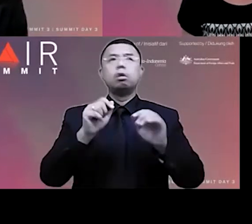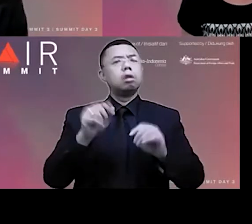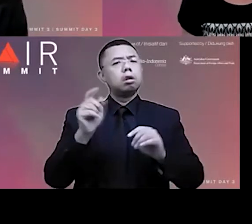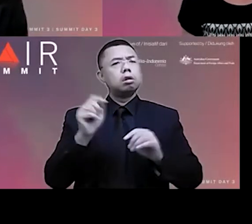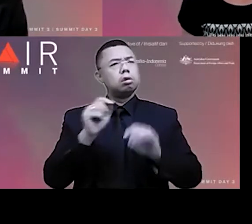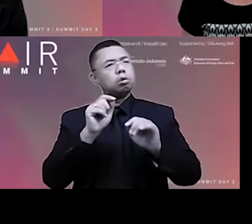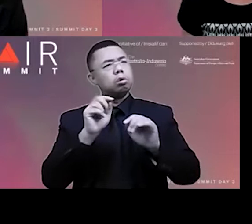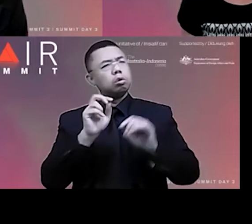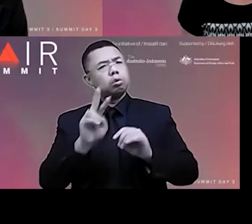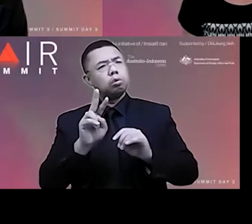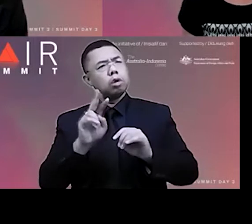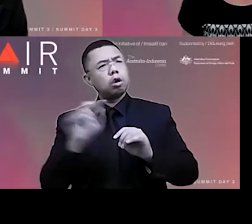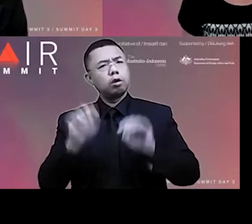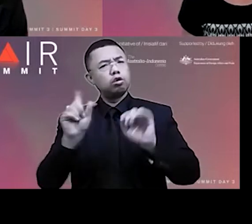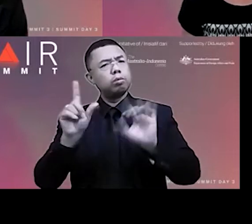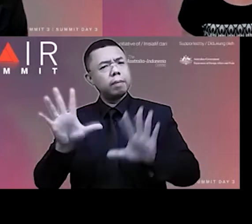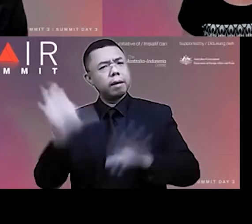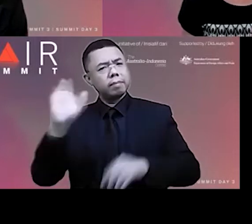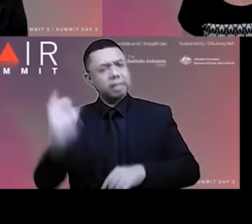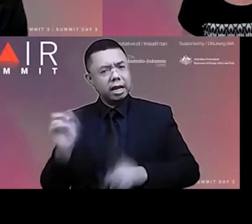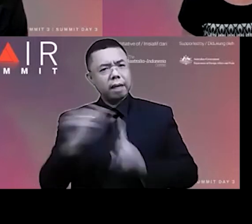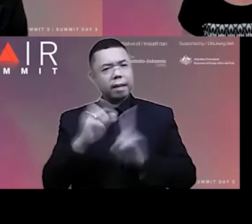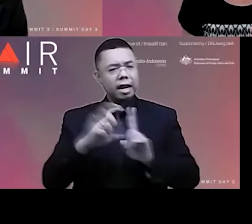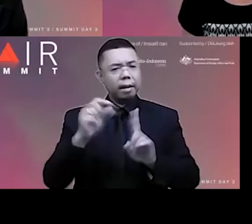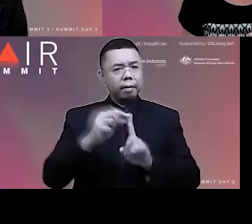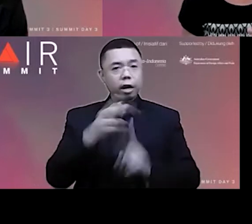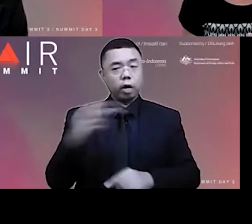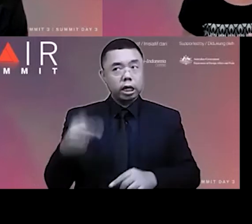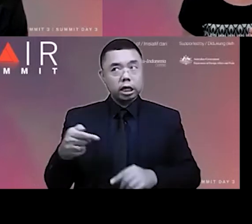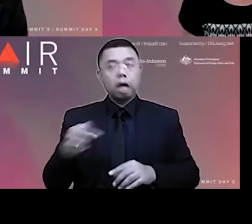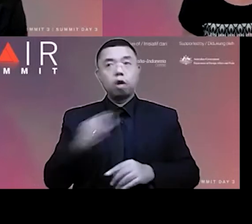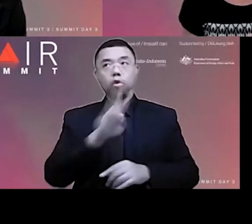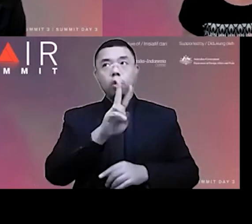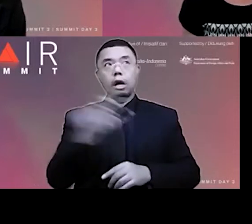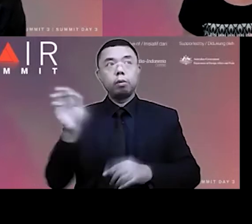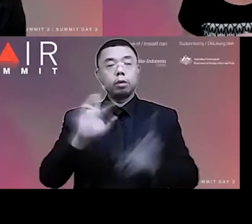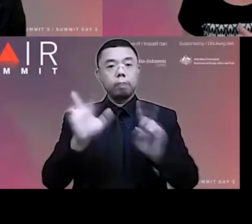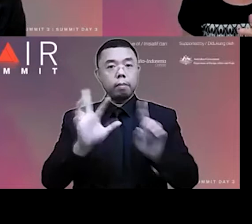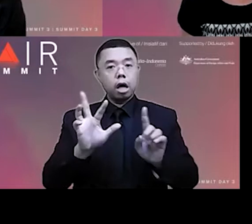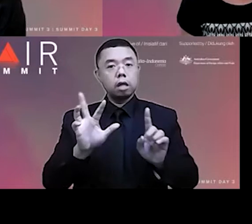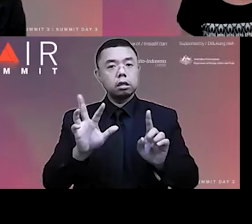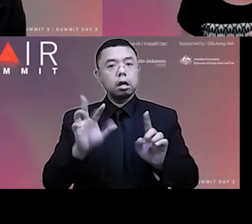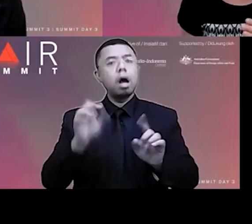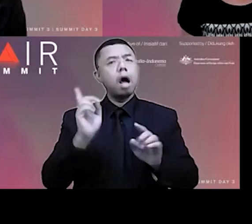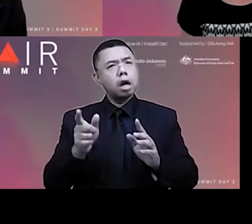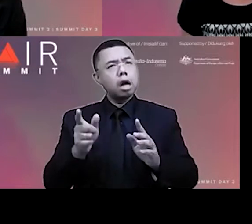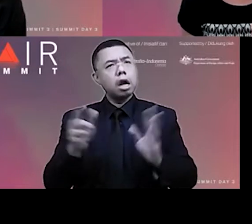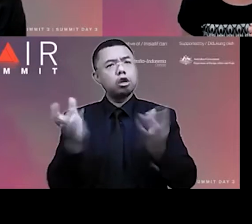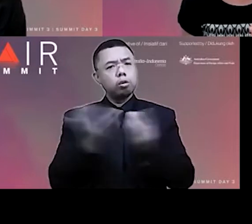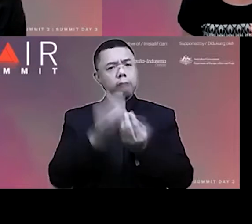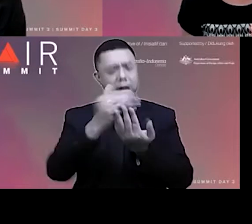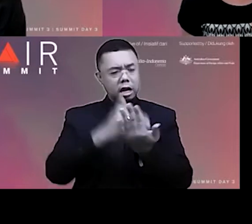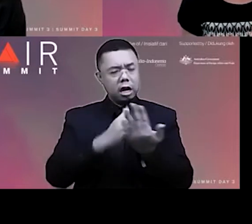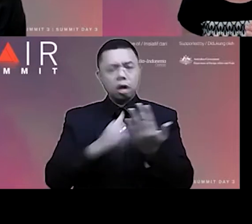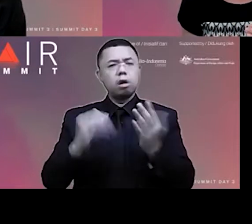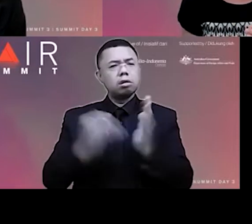Indonesia recorded the highest growth rate of their international arrivals among all Southeast